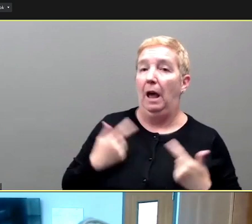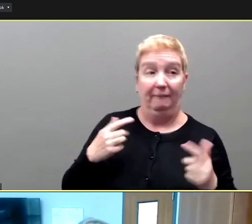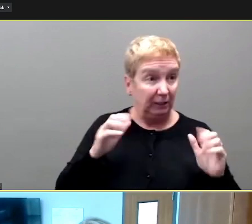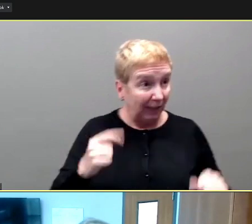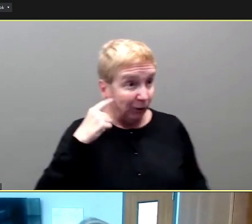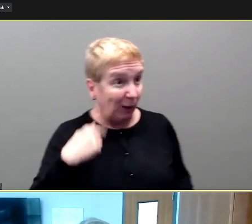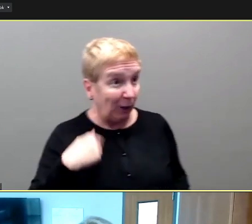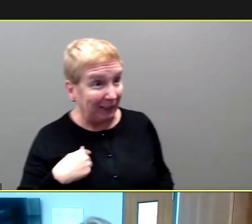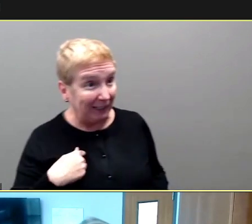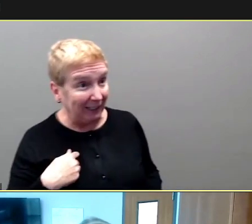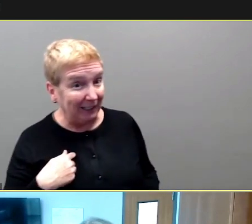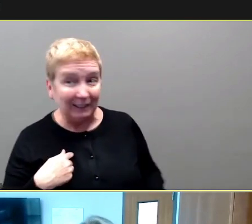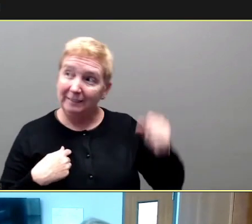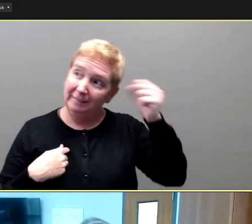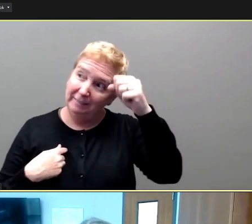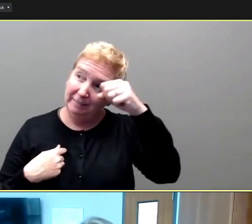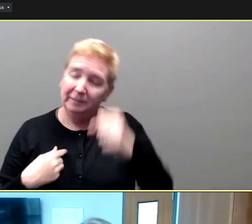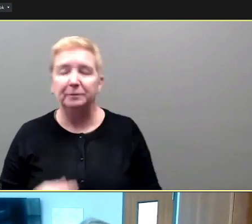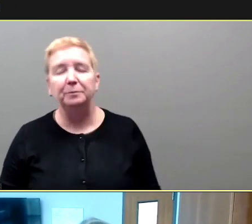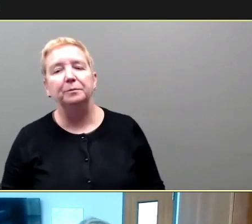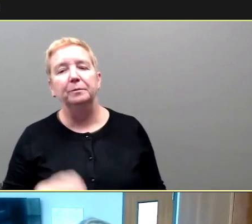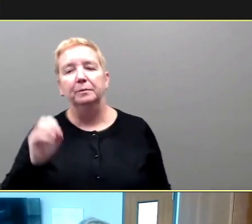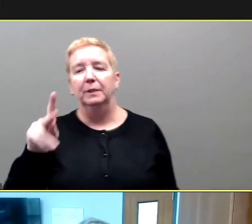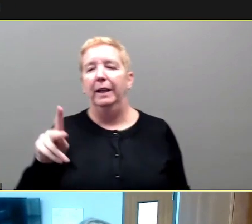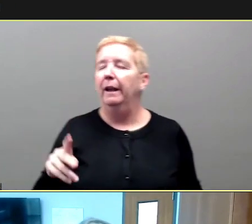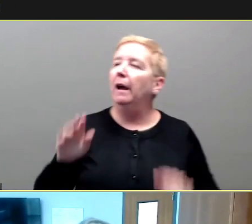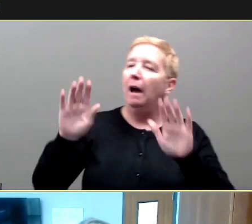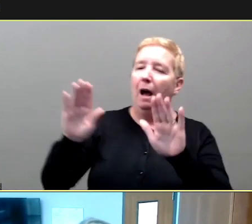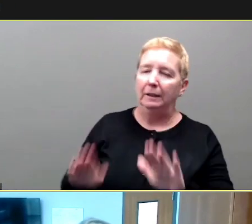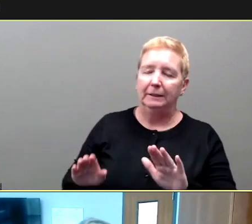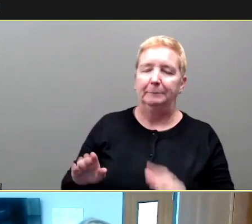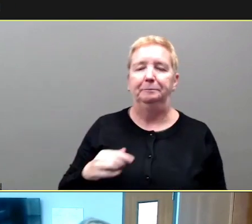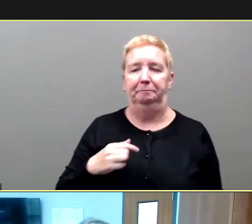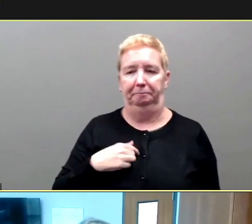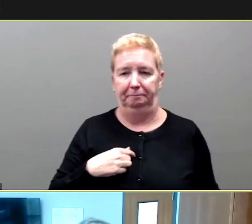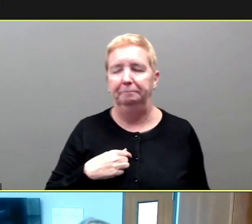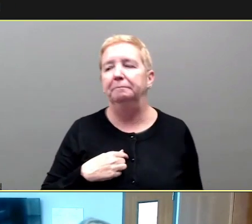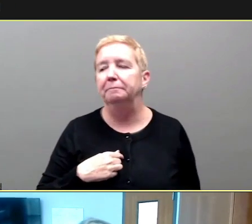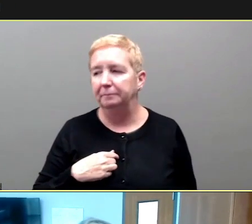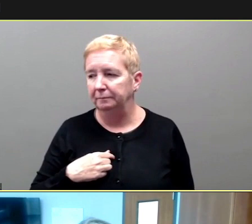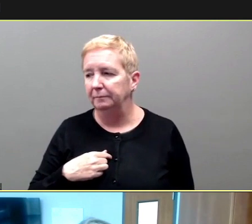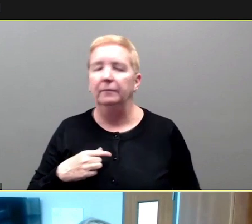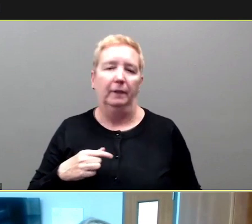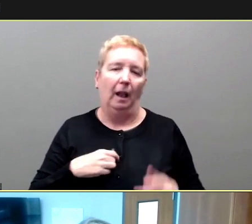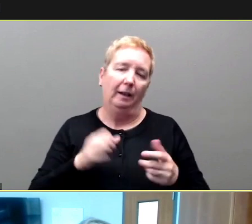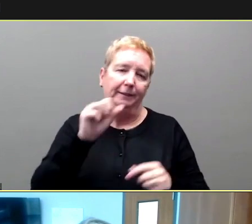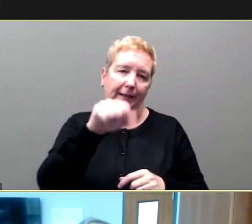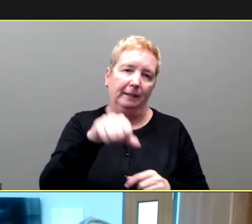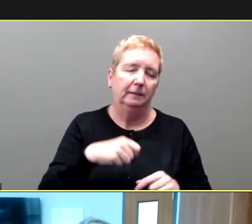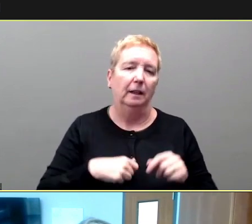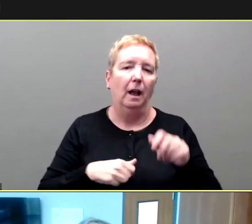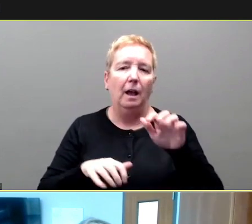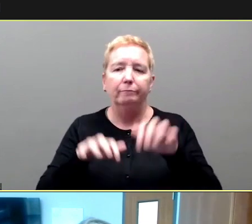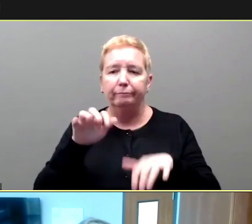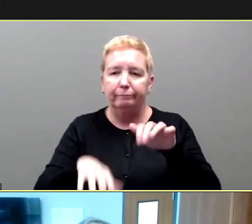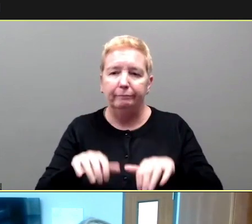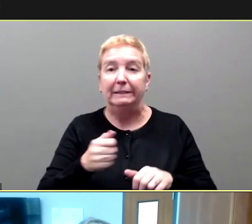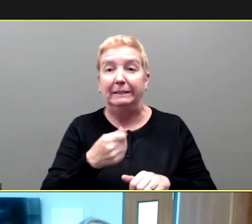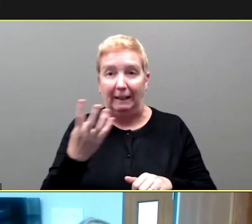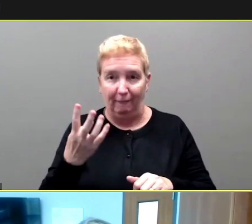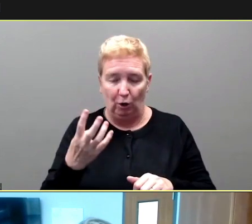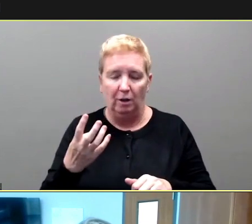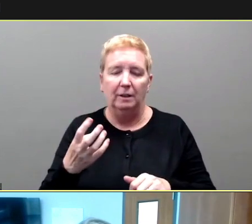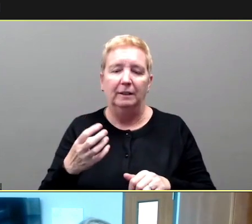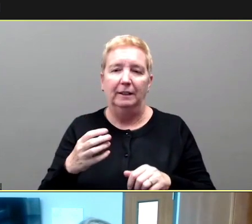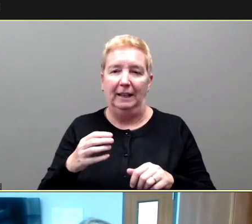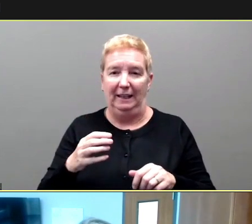me? We can hear you. All right, awesome. Thank you. So I sent in a few questions via email, which you